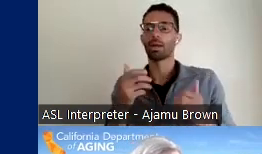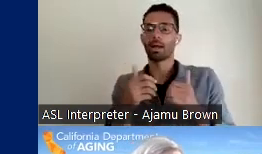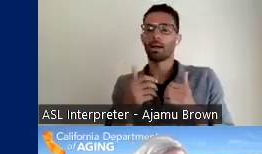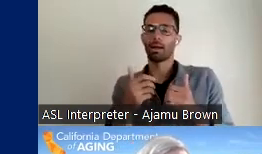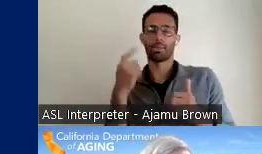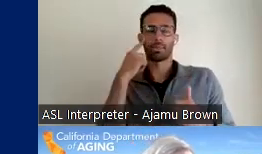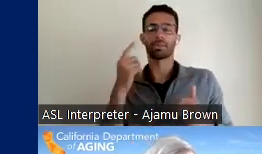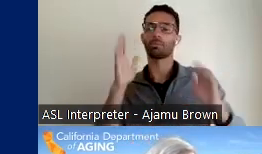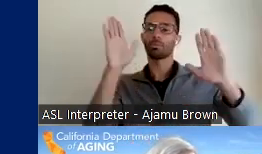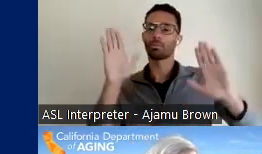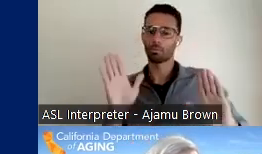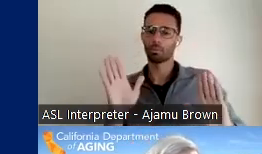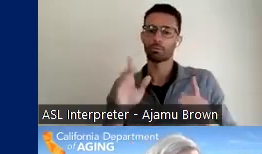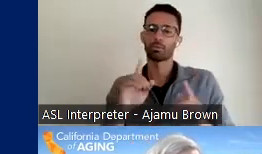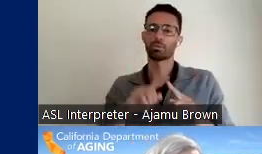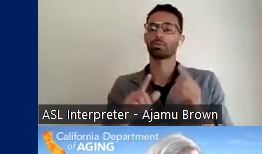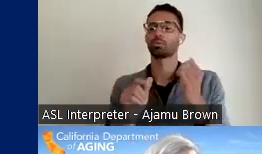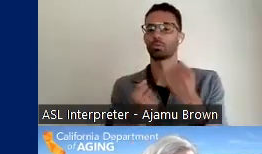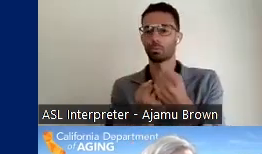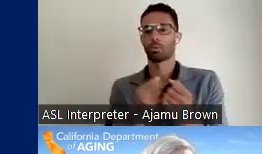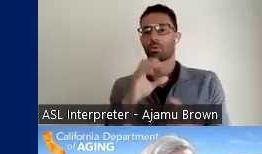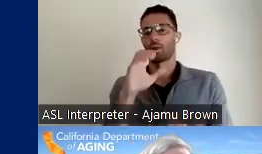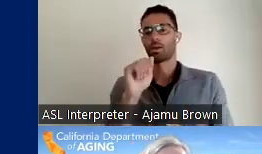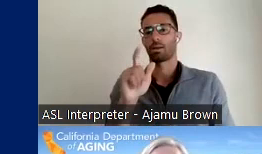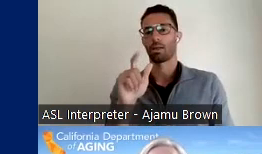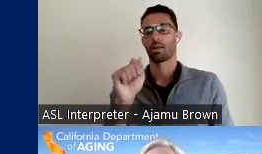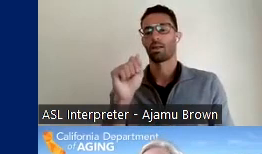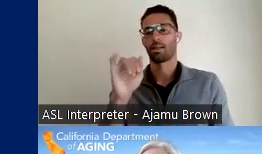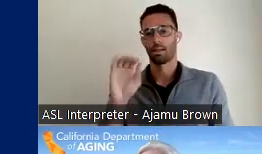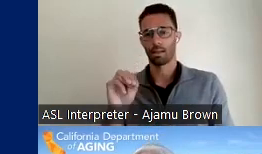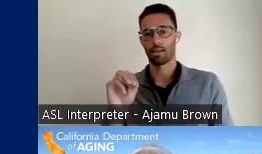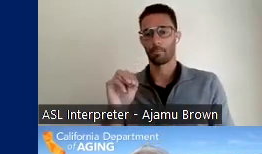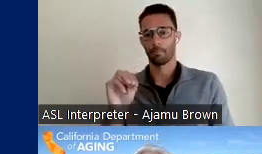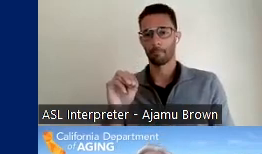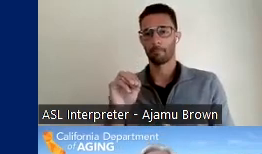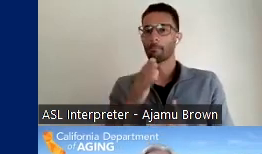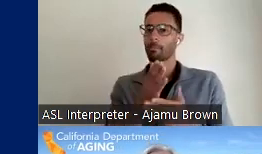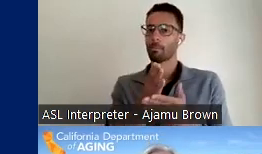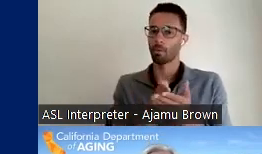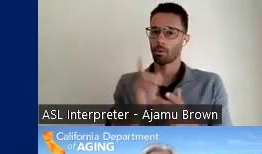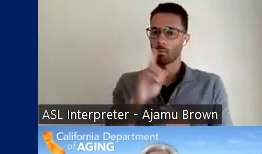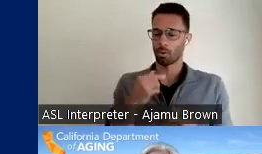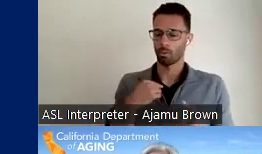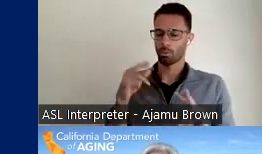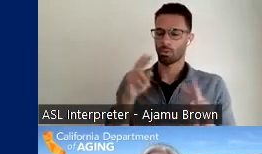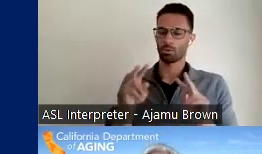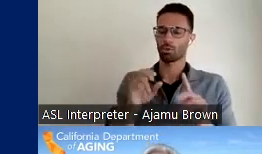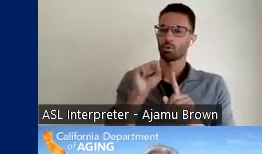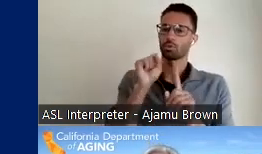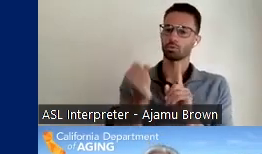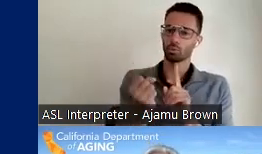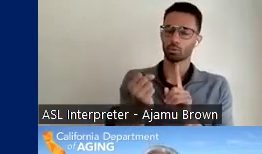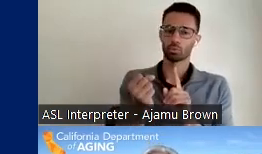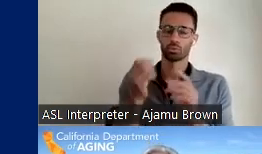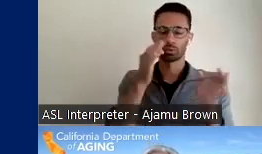really supports the CalAIM components of looking at the social determinants of healthcare, of transportation